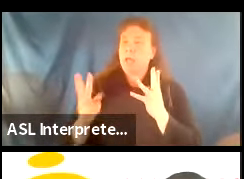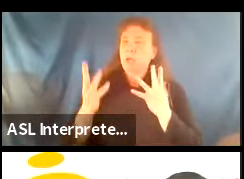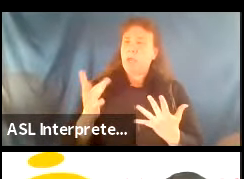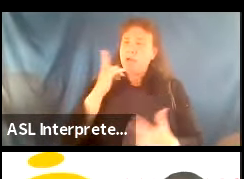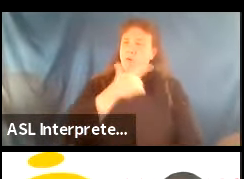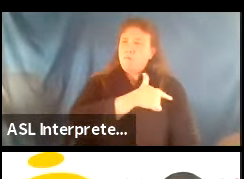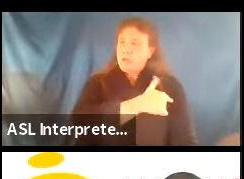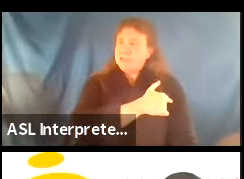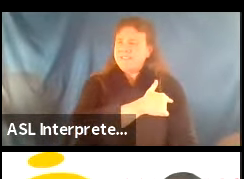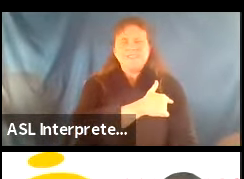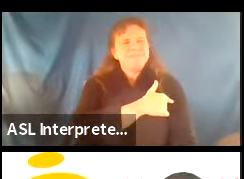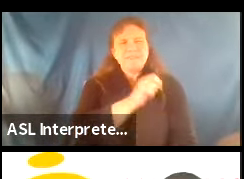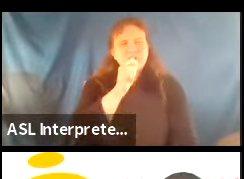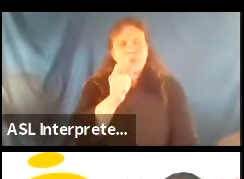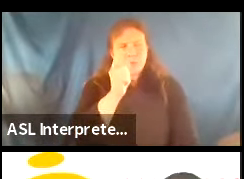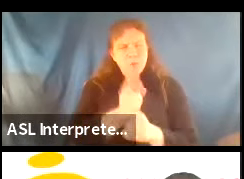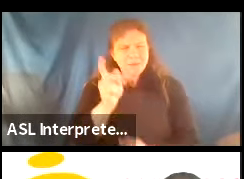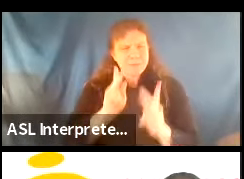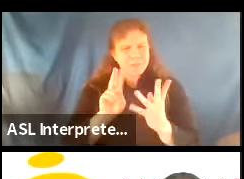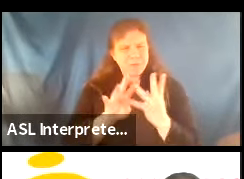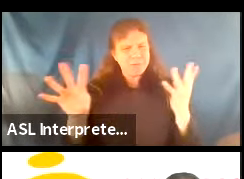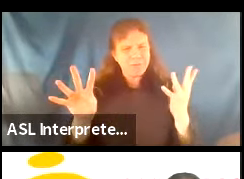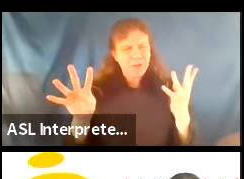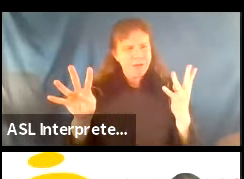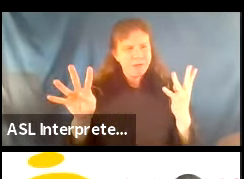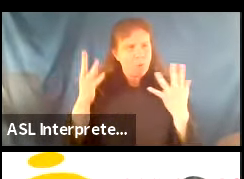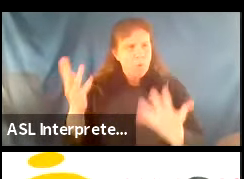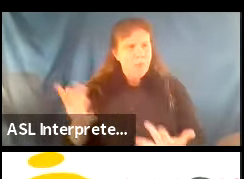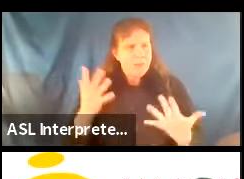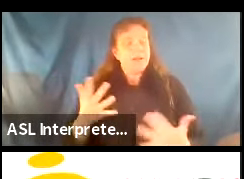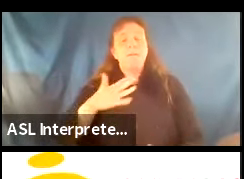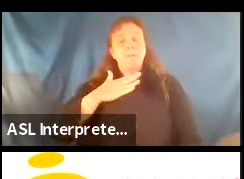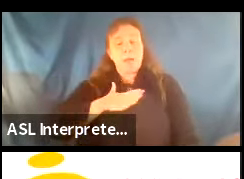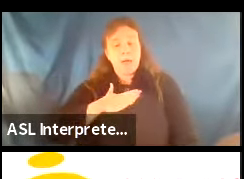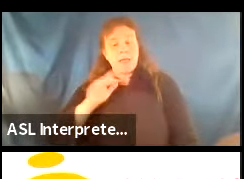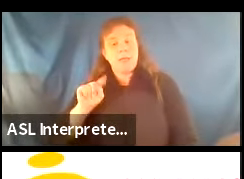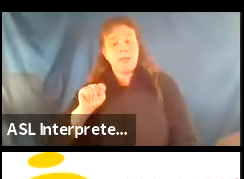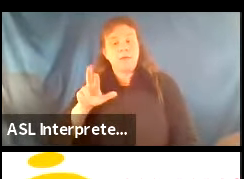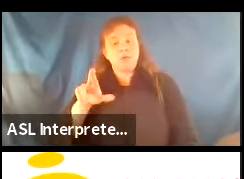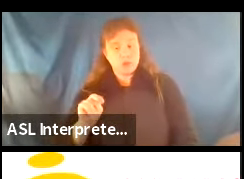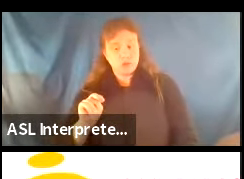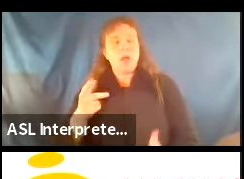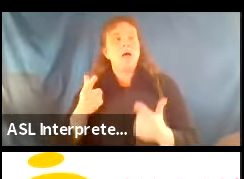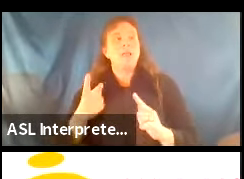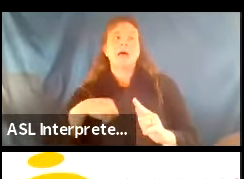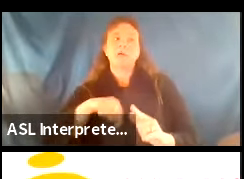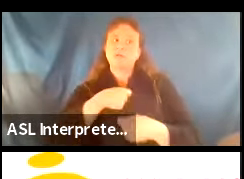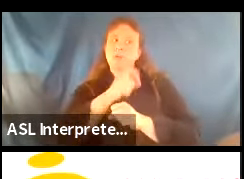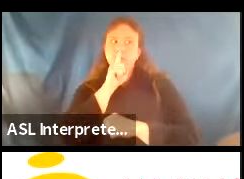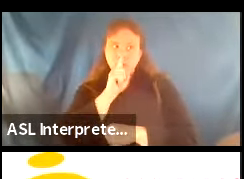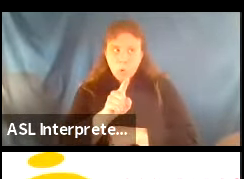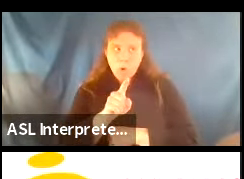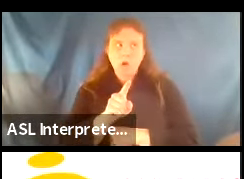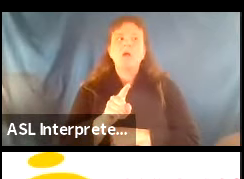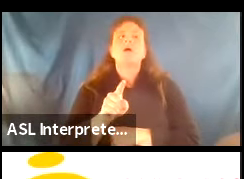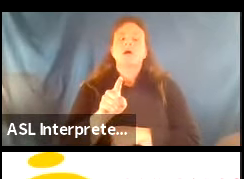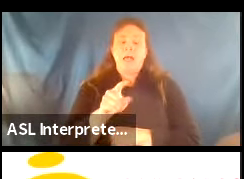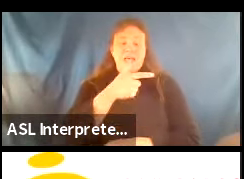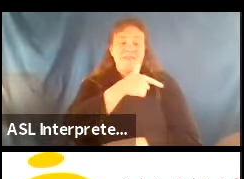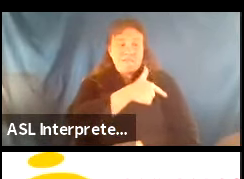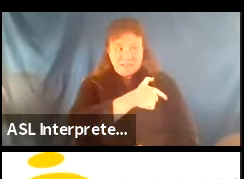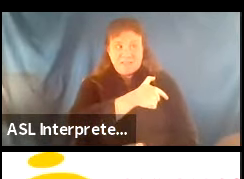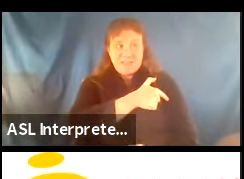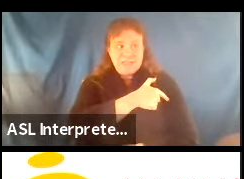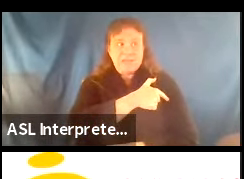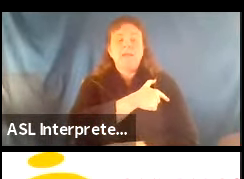we want to be in line to get vaccinated. And My Turn allows us to make sure that the allocation of vaccine is actually going to the people that need